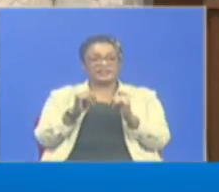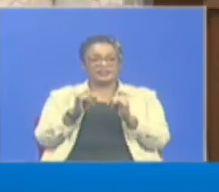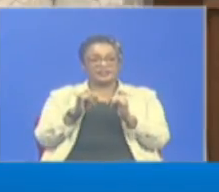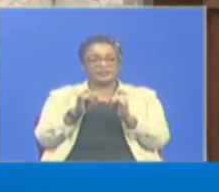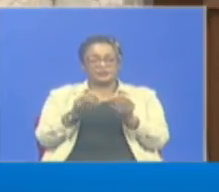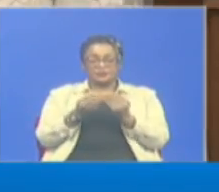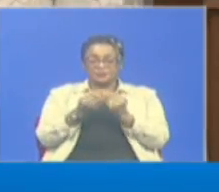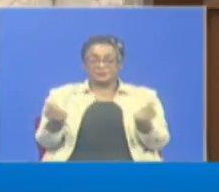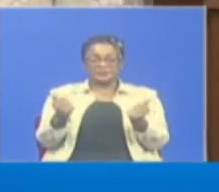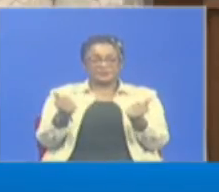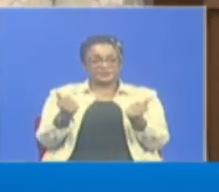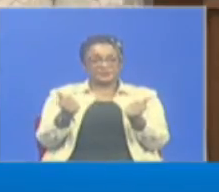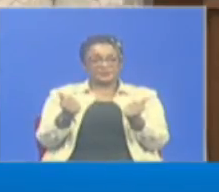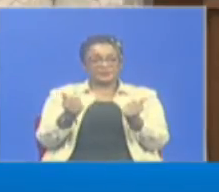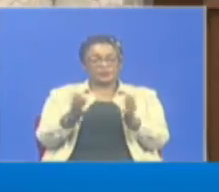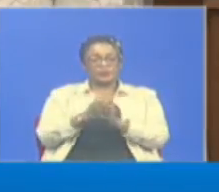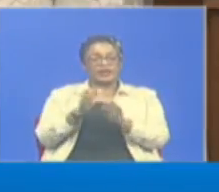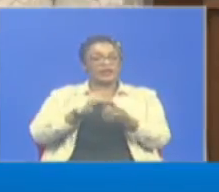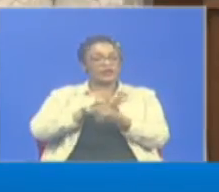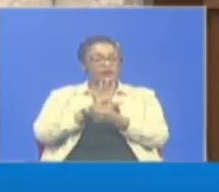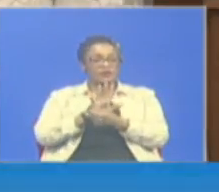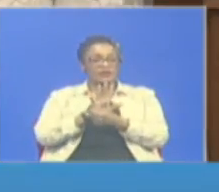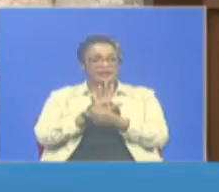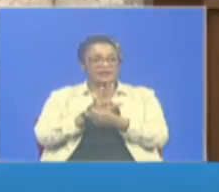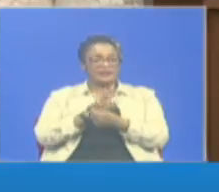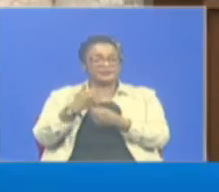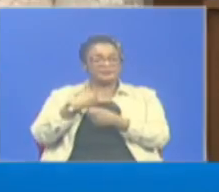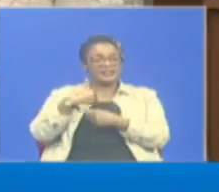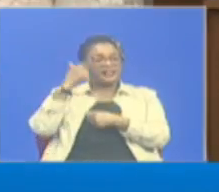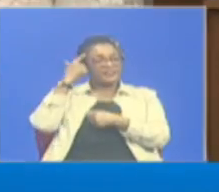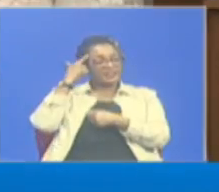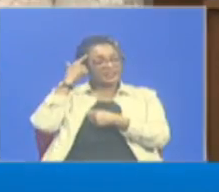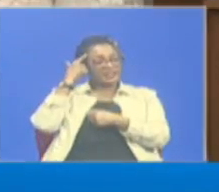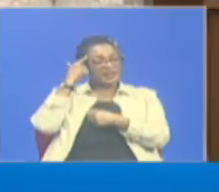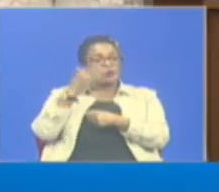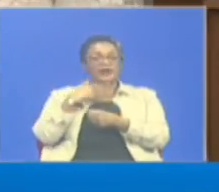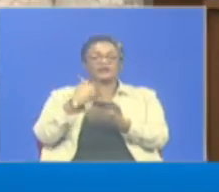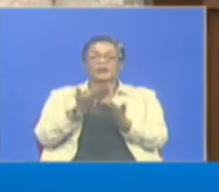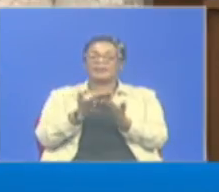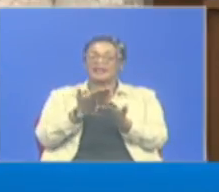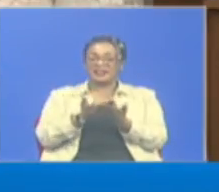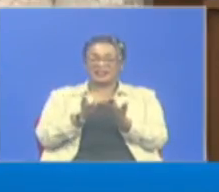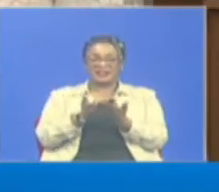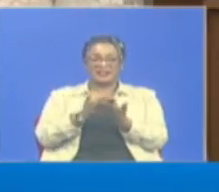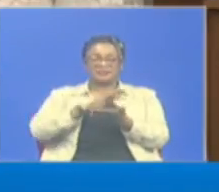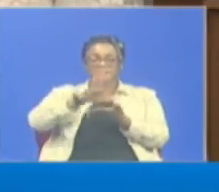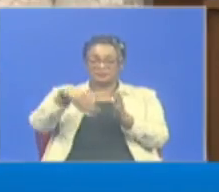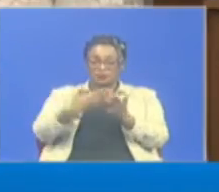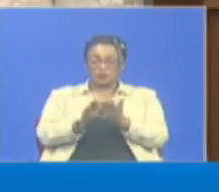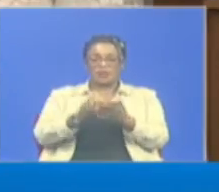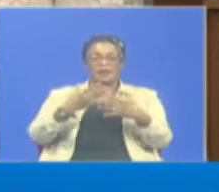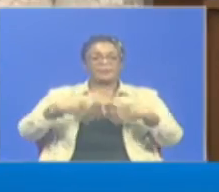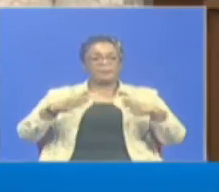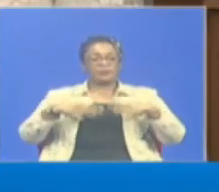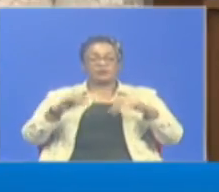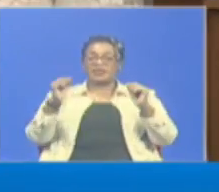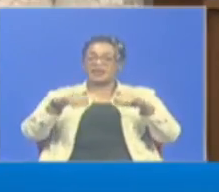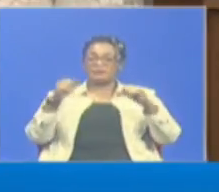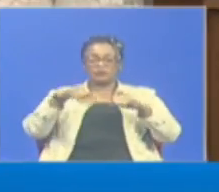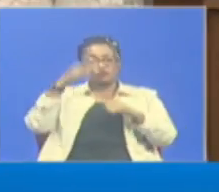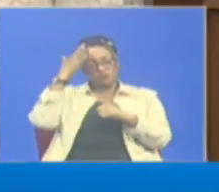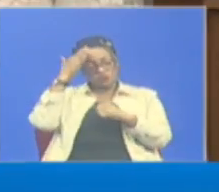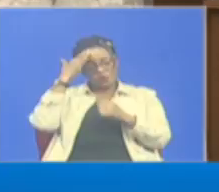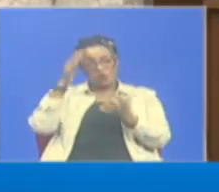with the war of corona, I think I would like to appeal to all people to be able to know that